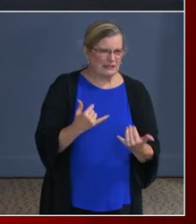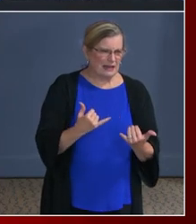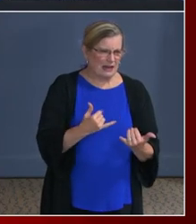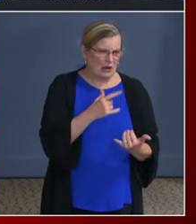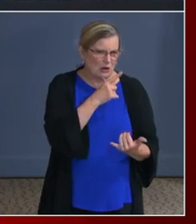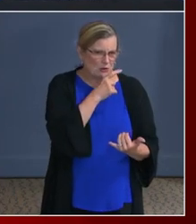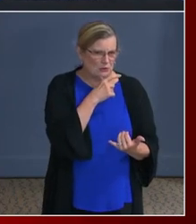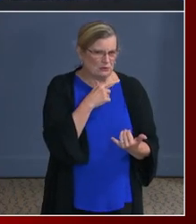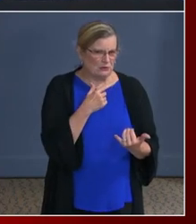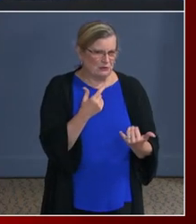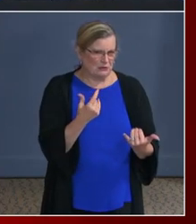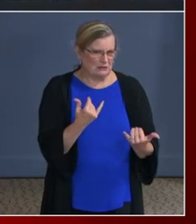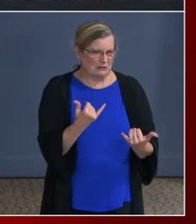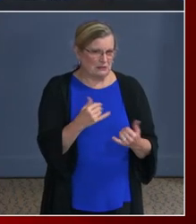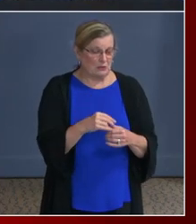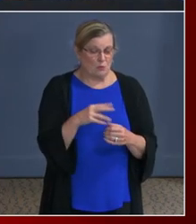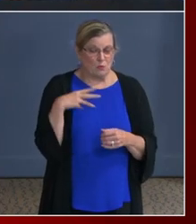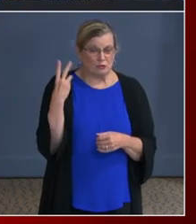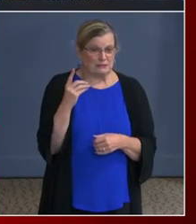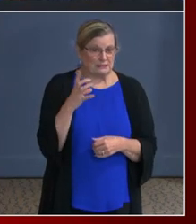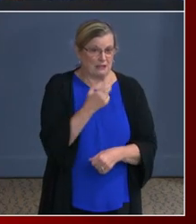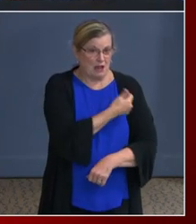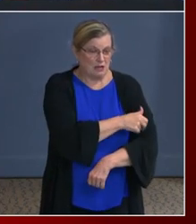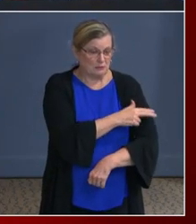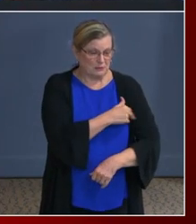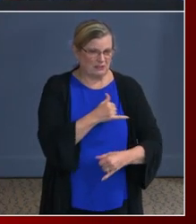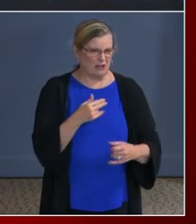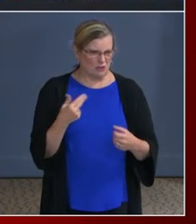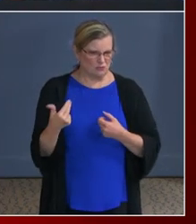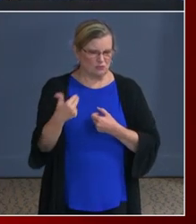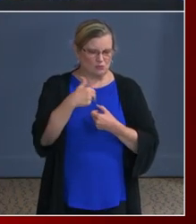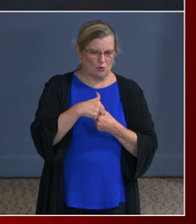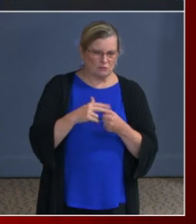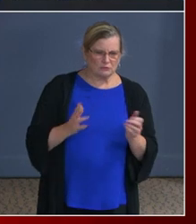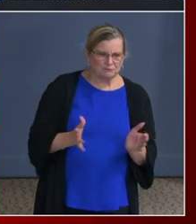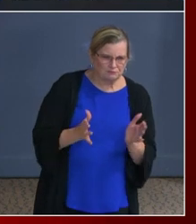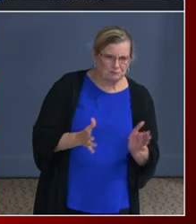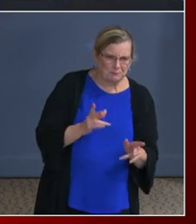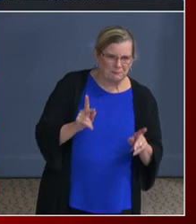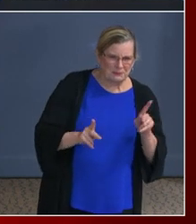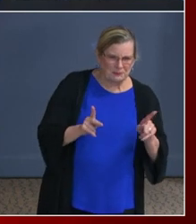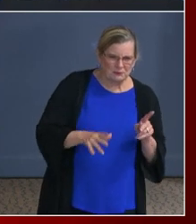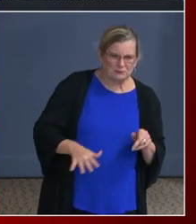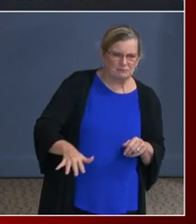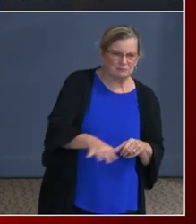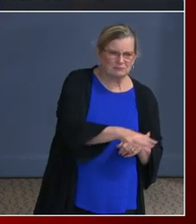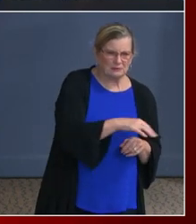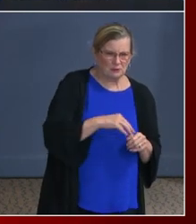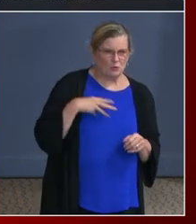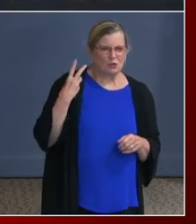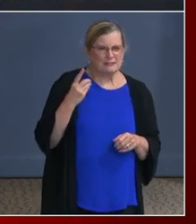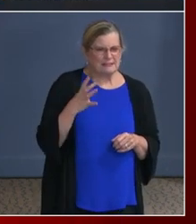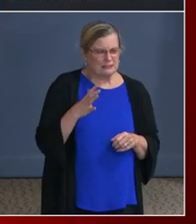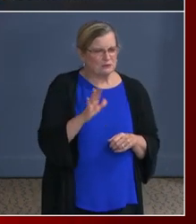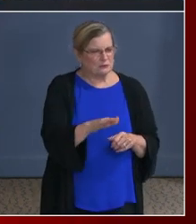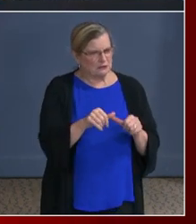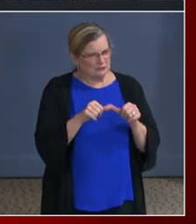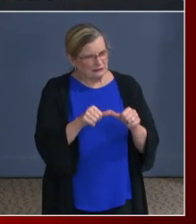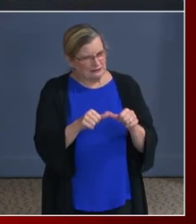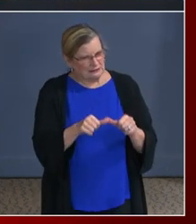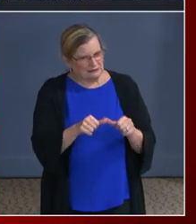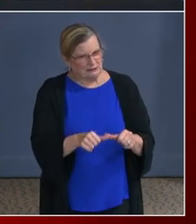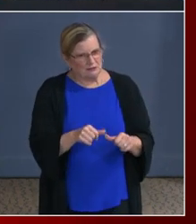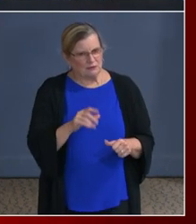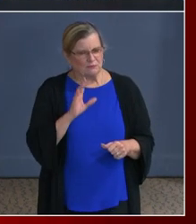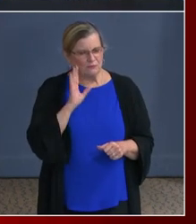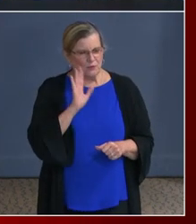Heart Association to urge DC residents to continue to seek care for their